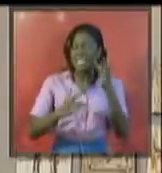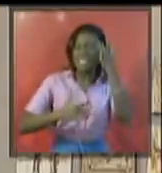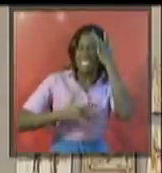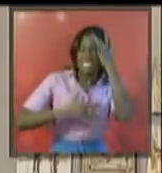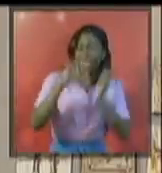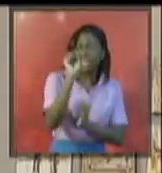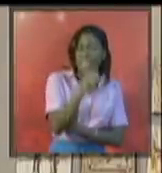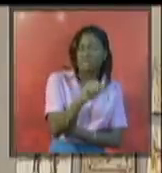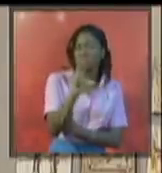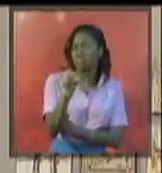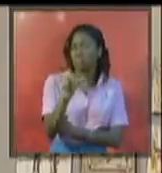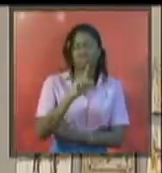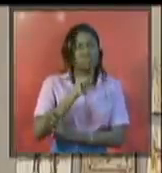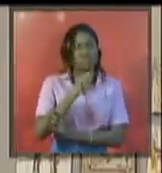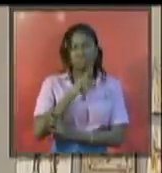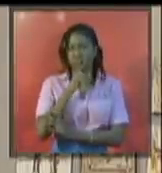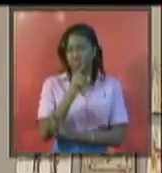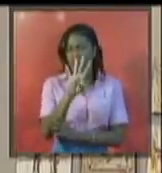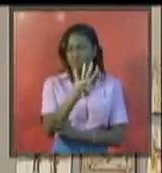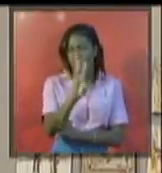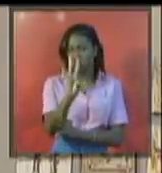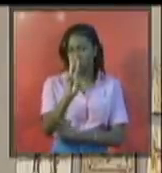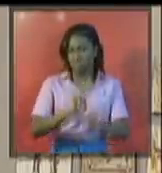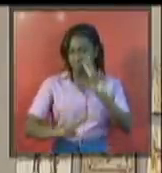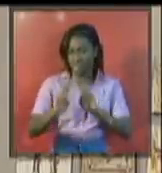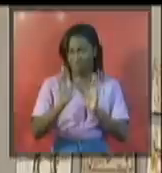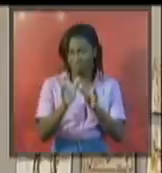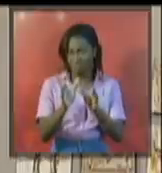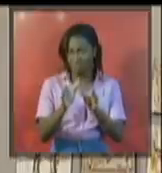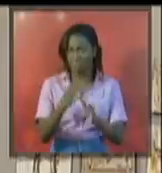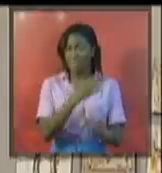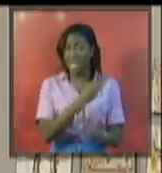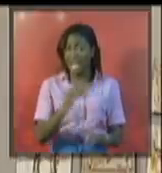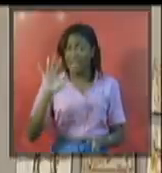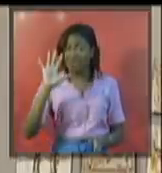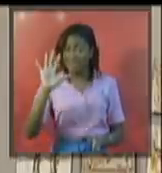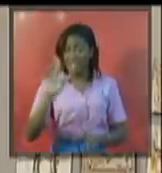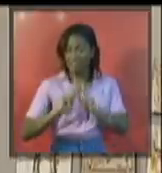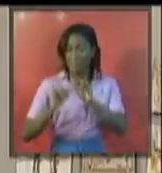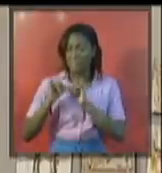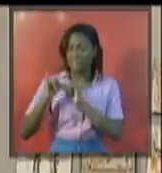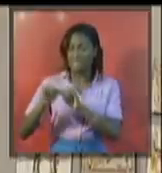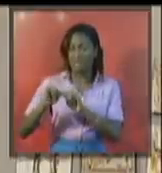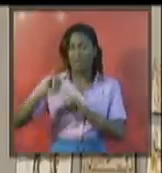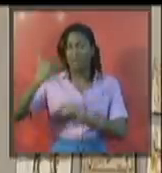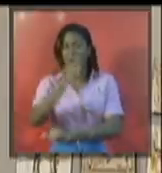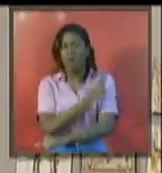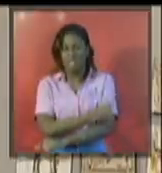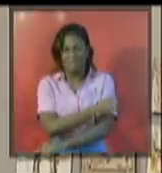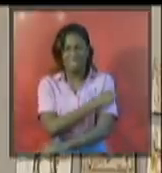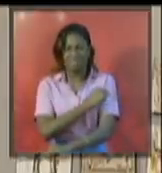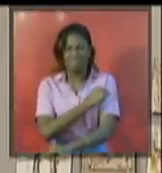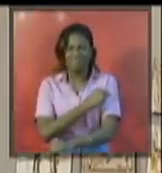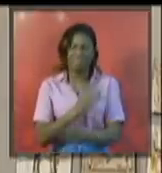suspected cases currently at Cora, and 5 persons currently at Augustus Long Hospital. That brings me to the end